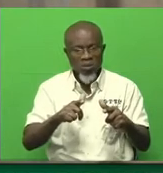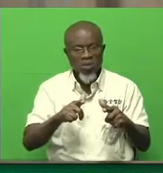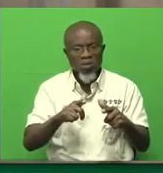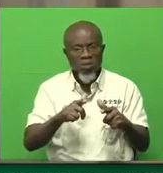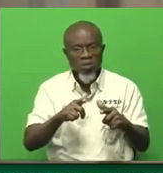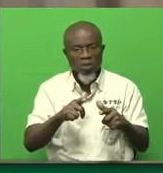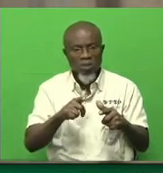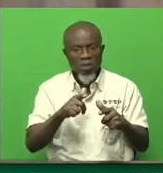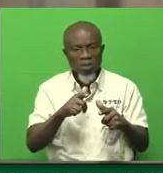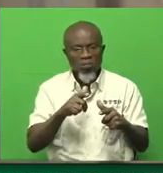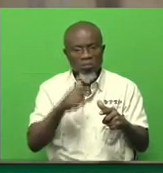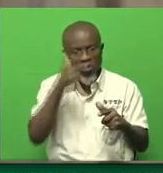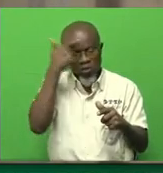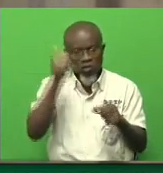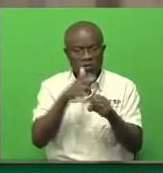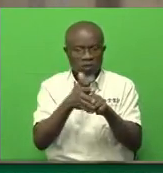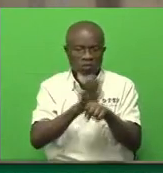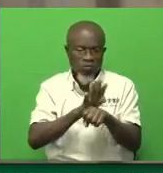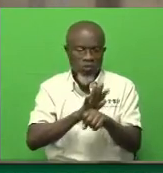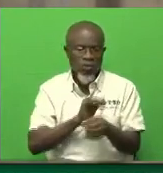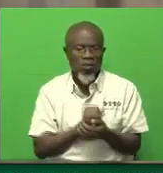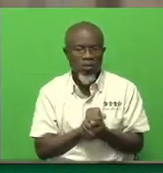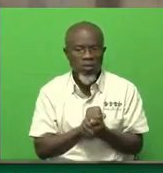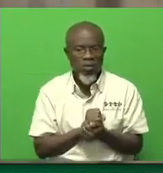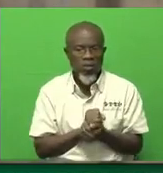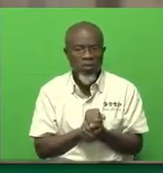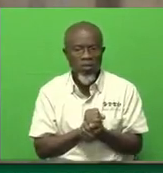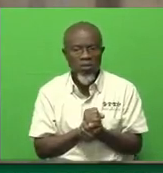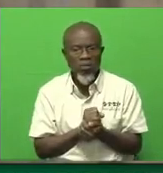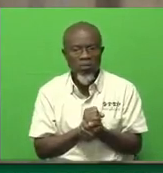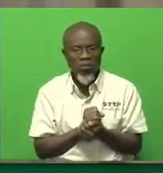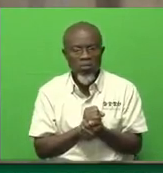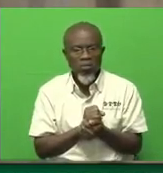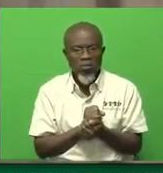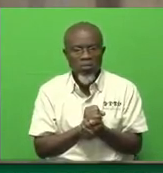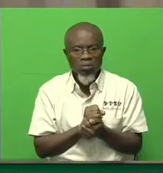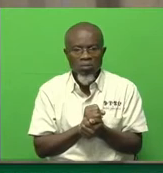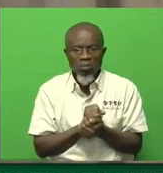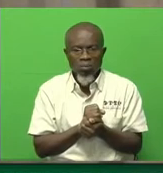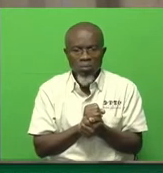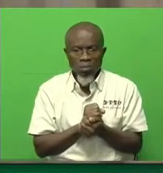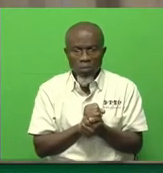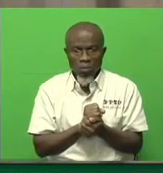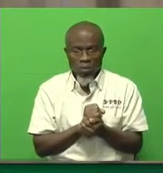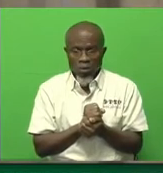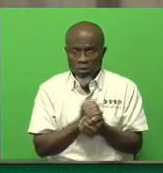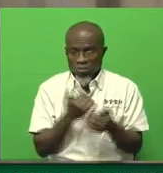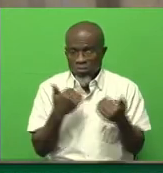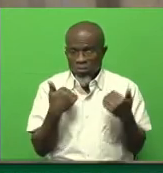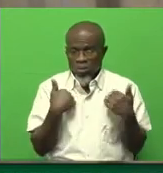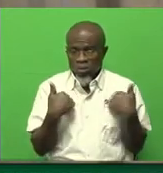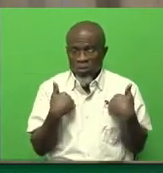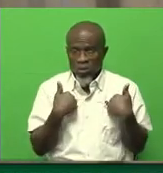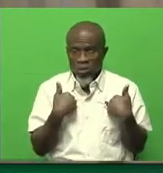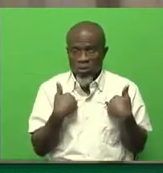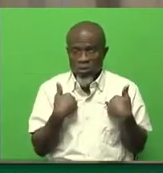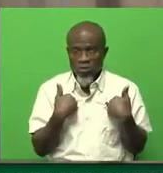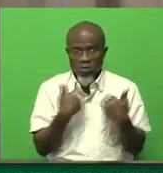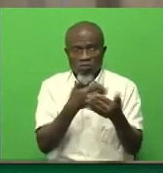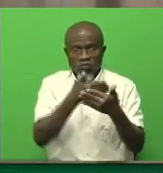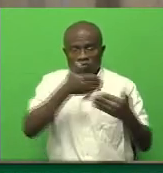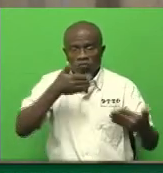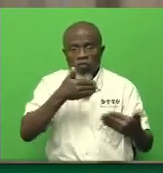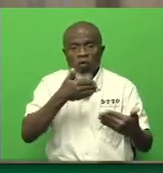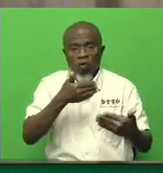no Mr Deputy speaker I have on previous occasions